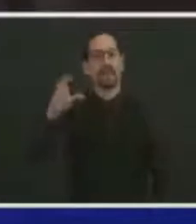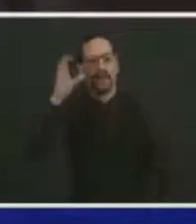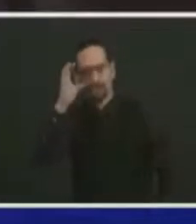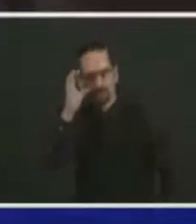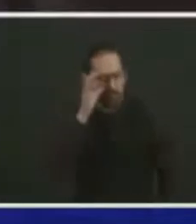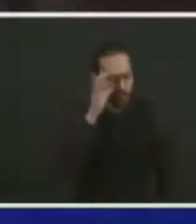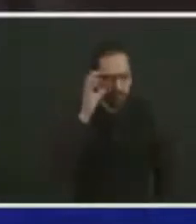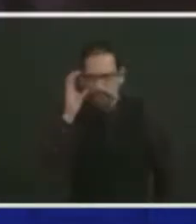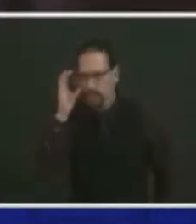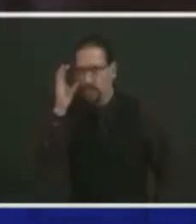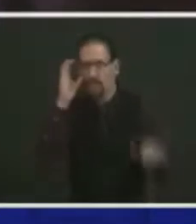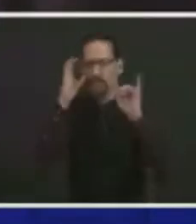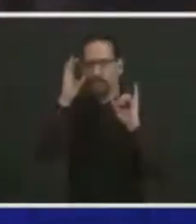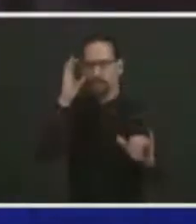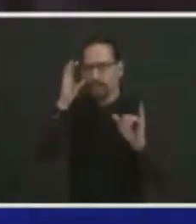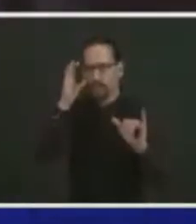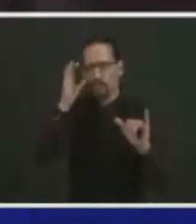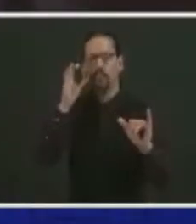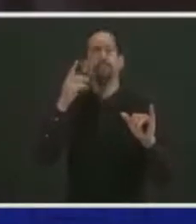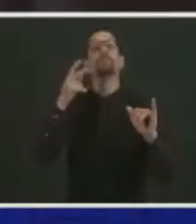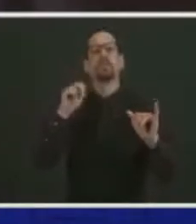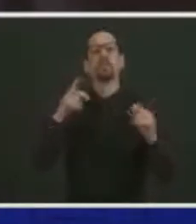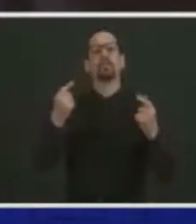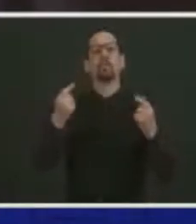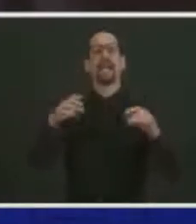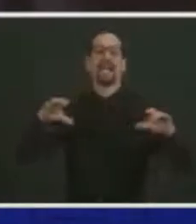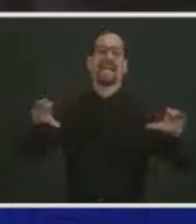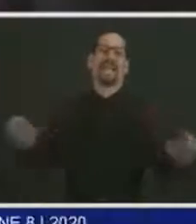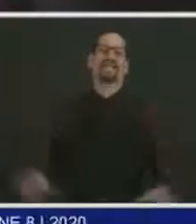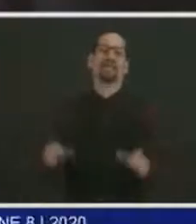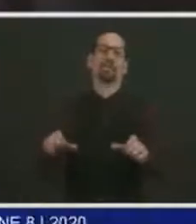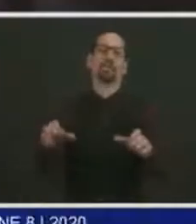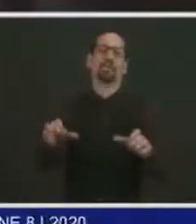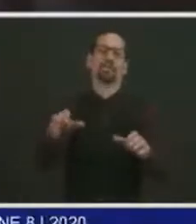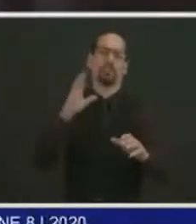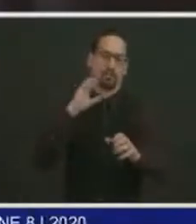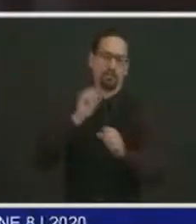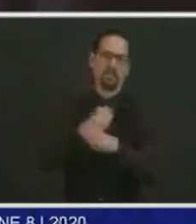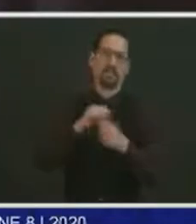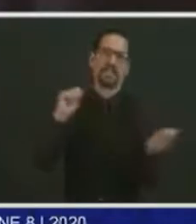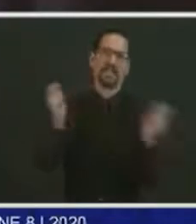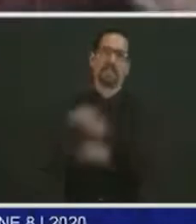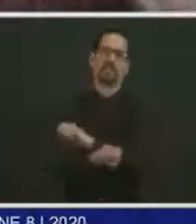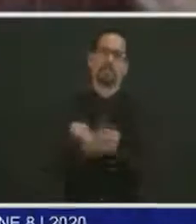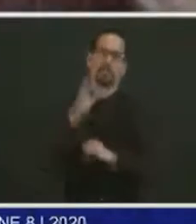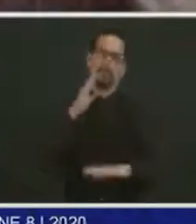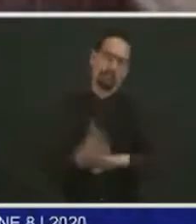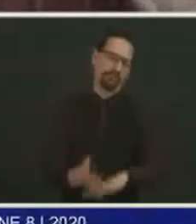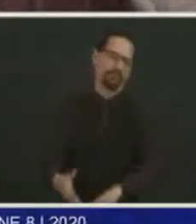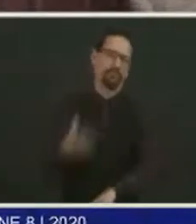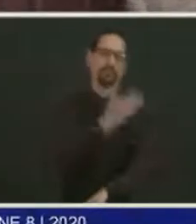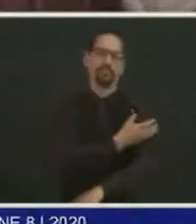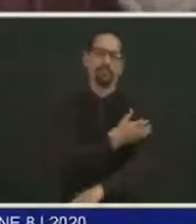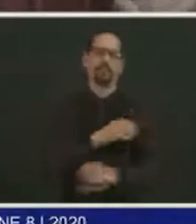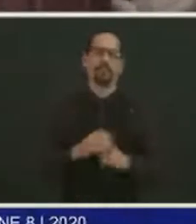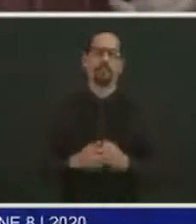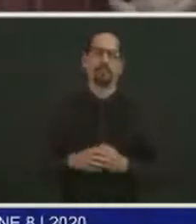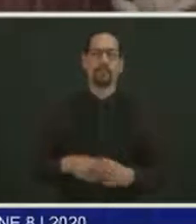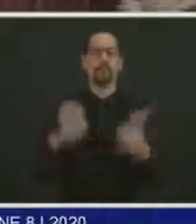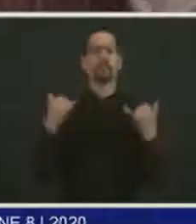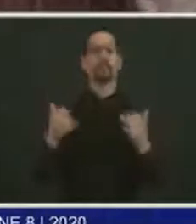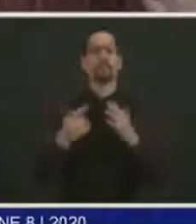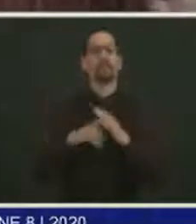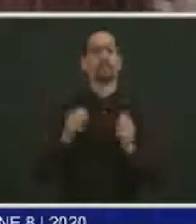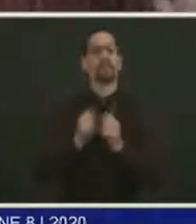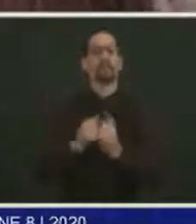what we need to keep each other safe as well. So with that, we will get started with questions. So Governor, on the